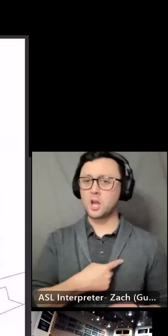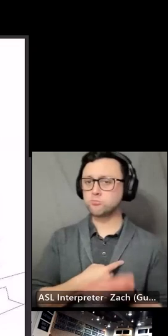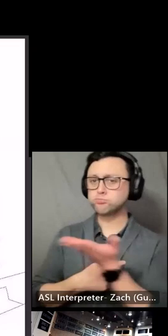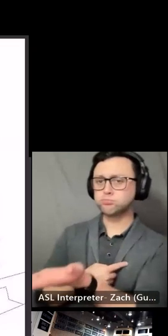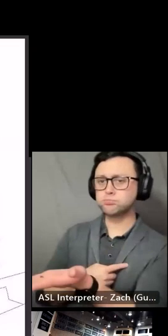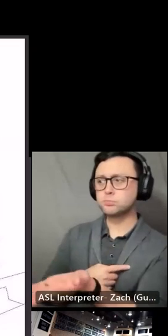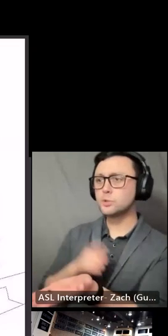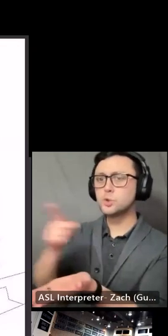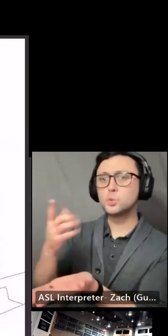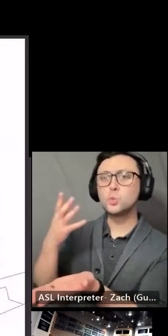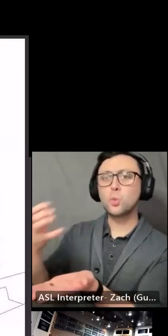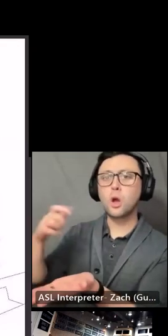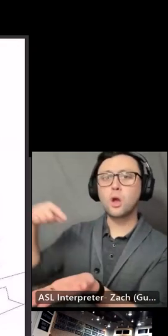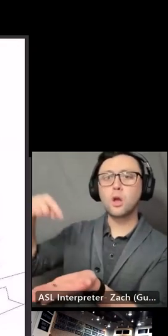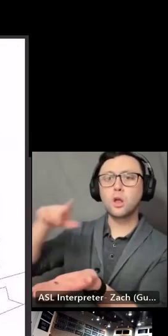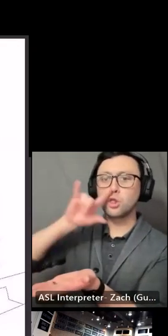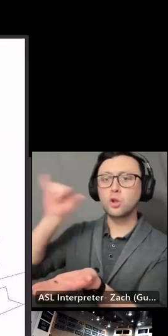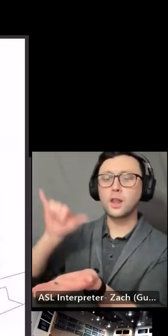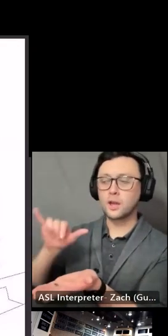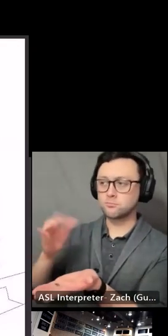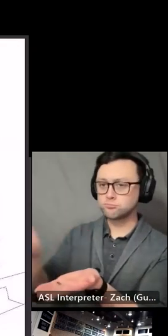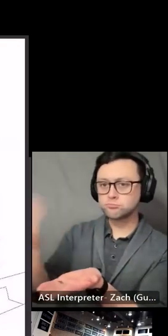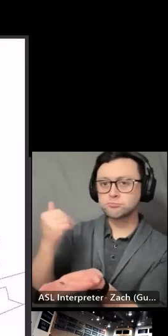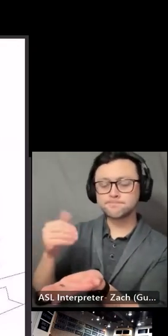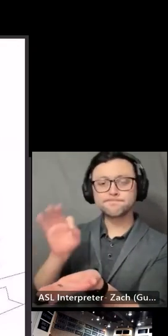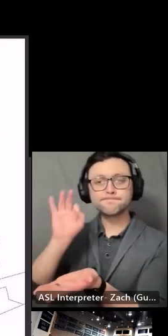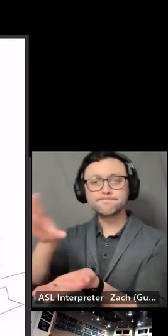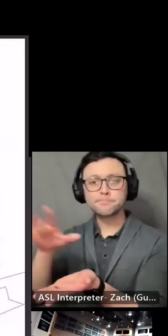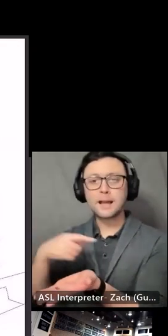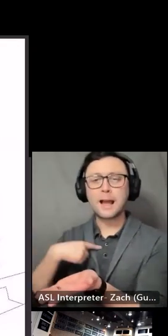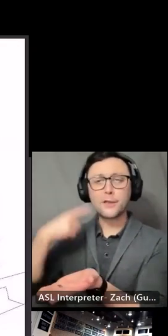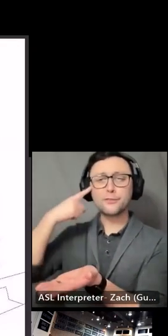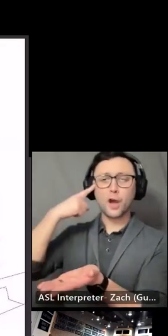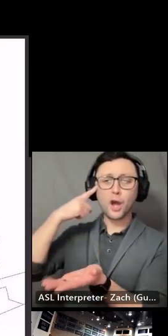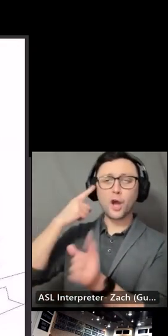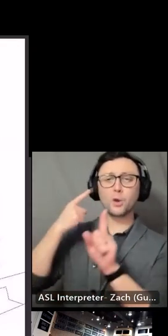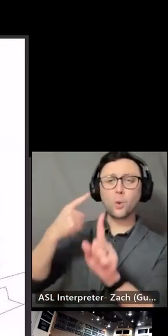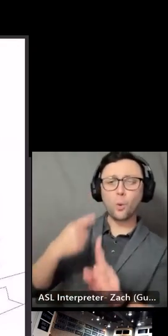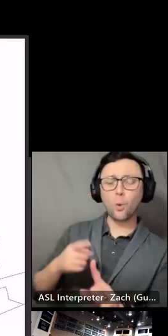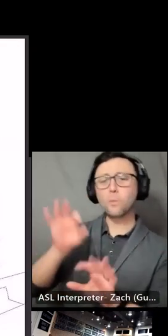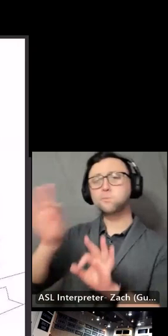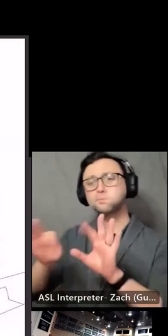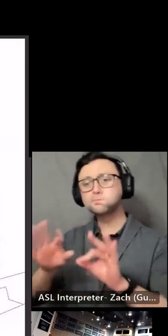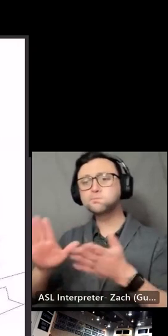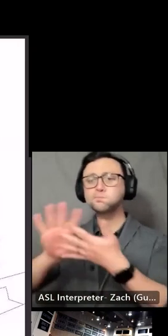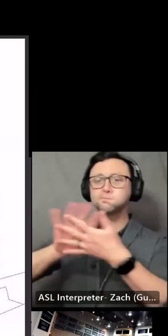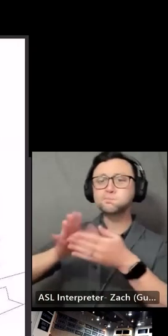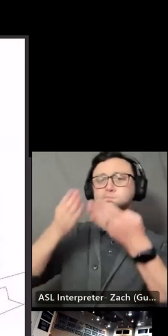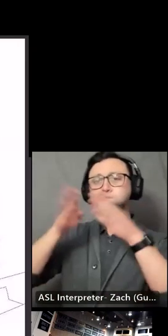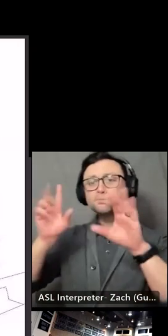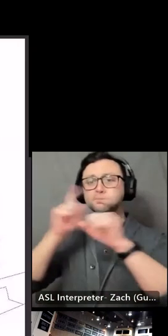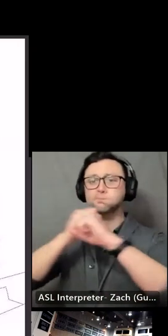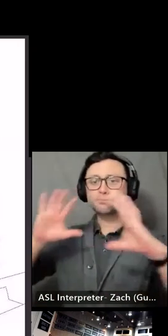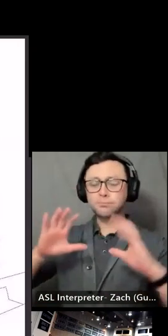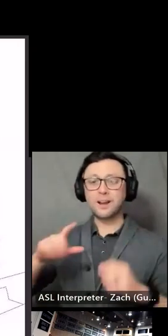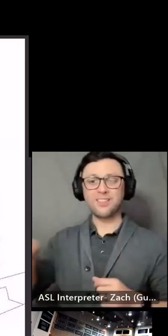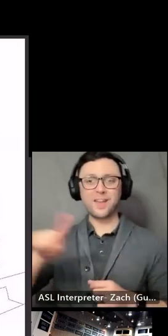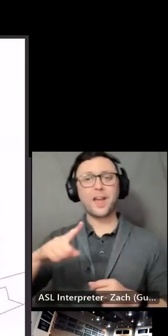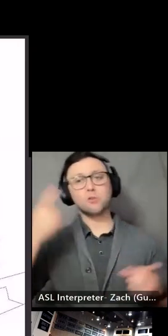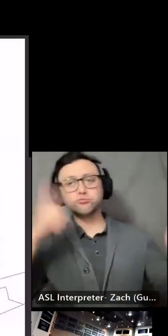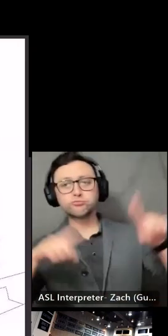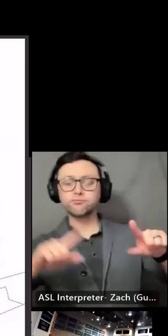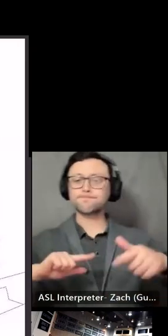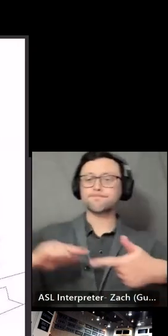what their goals were, and we let them know what we thought our goals were. And it had that kind of process back and forth.